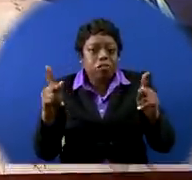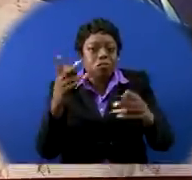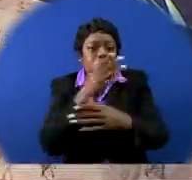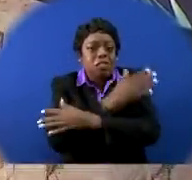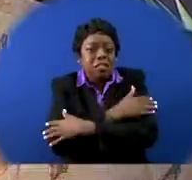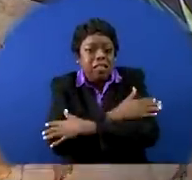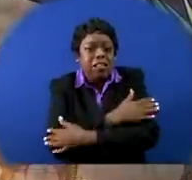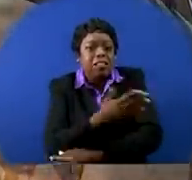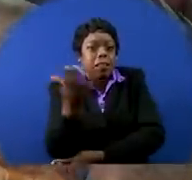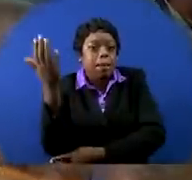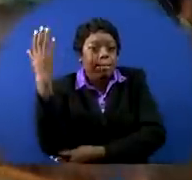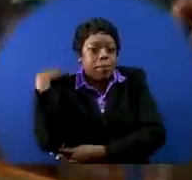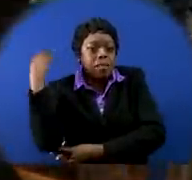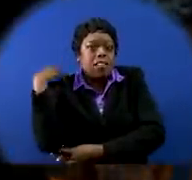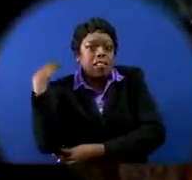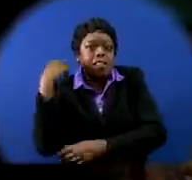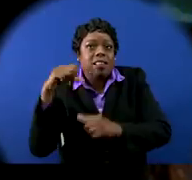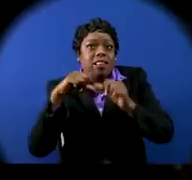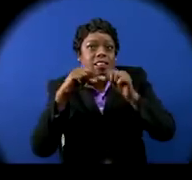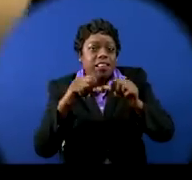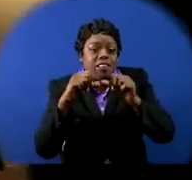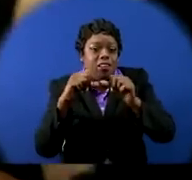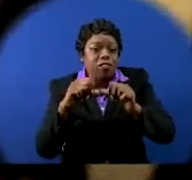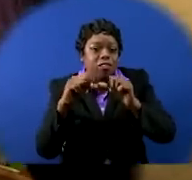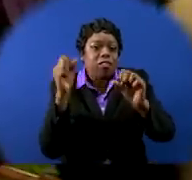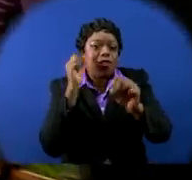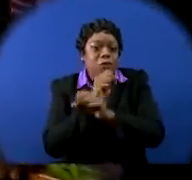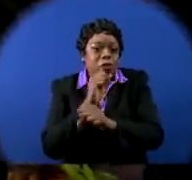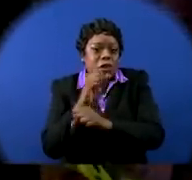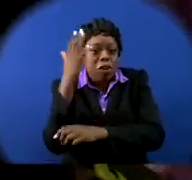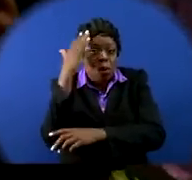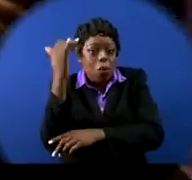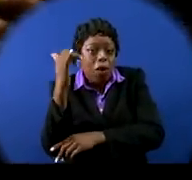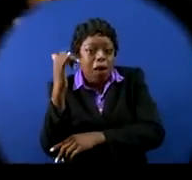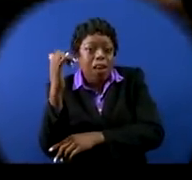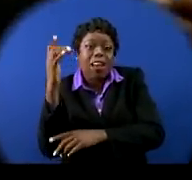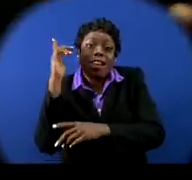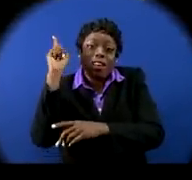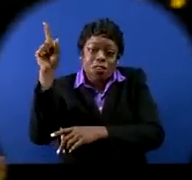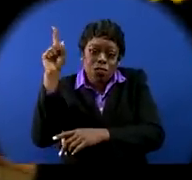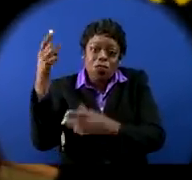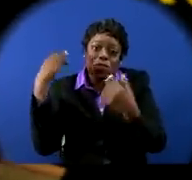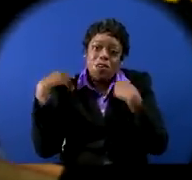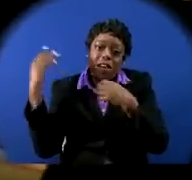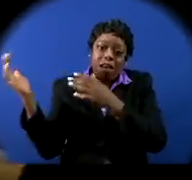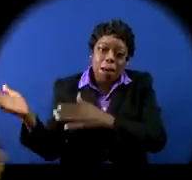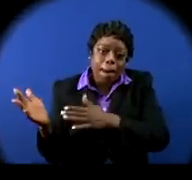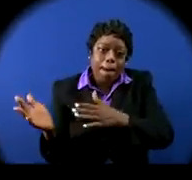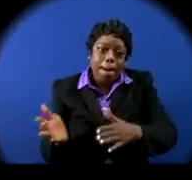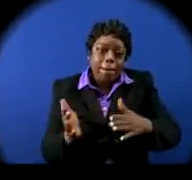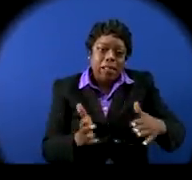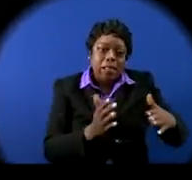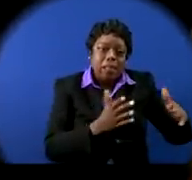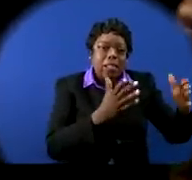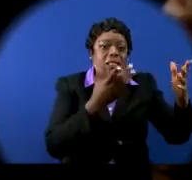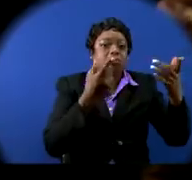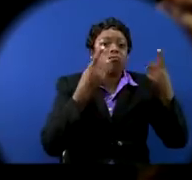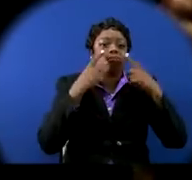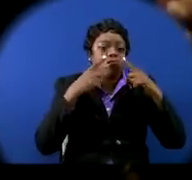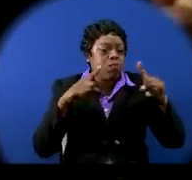it out because you have plans for us. Those plans are to prosper us, not to harm